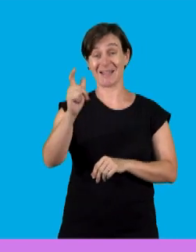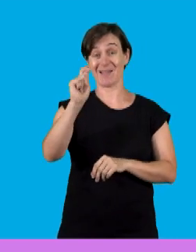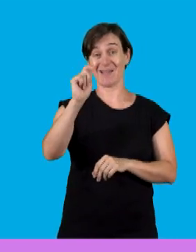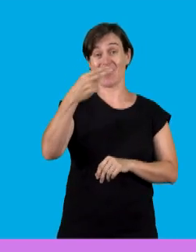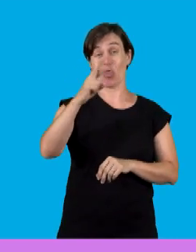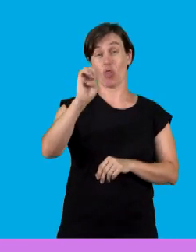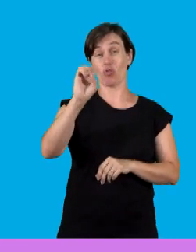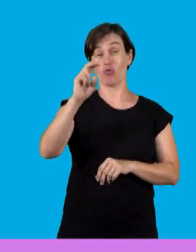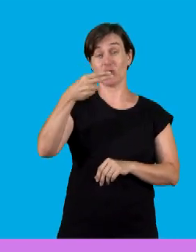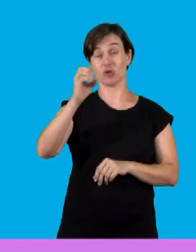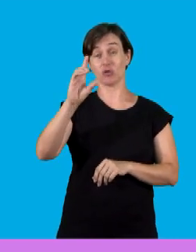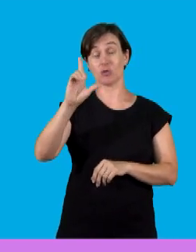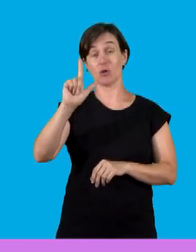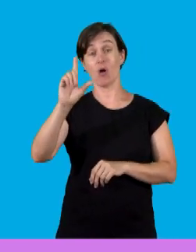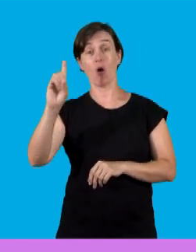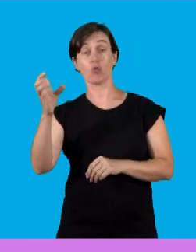of